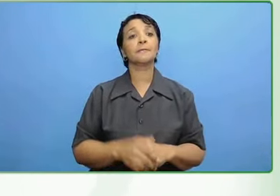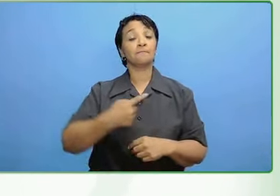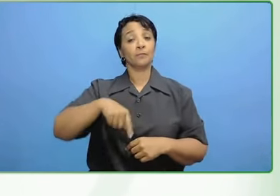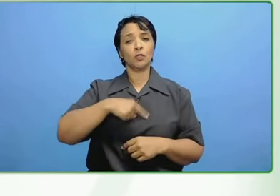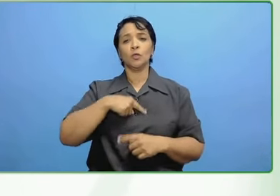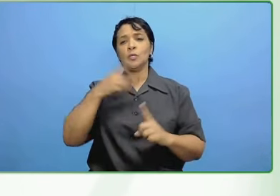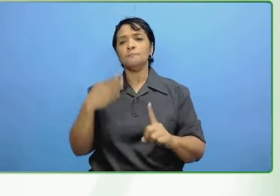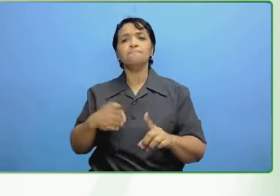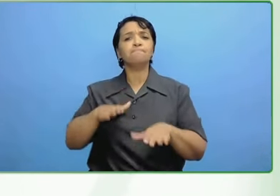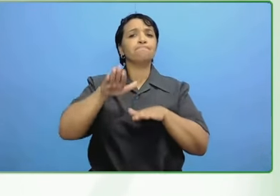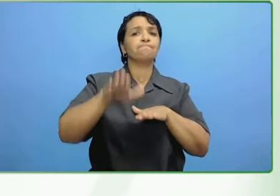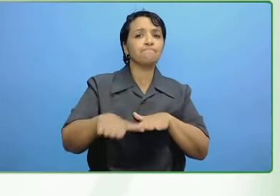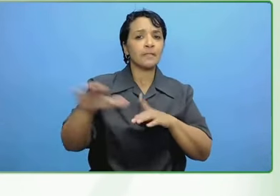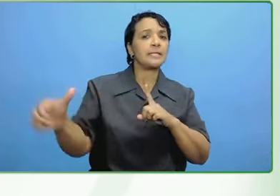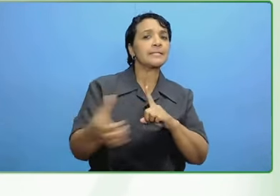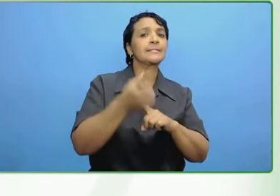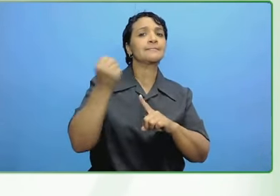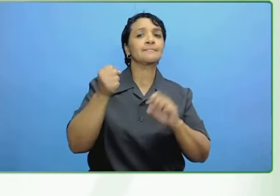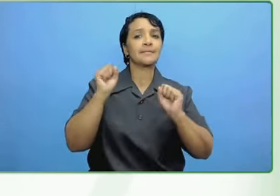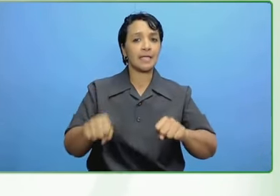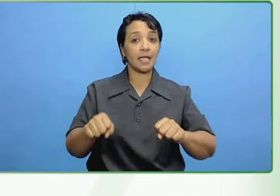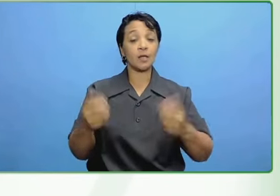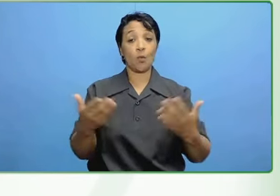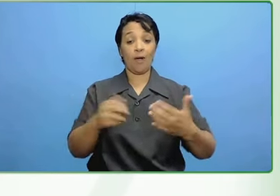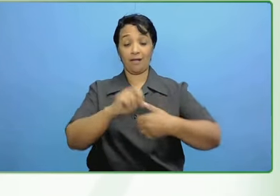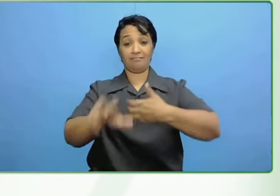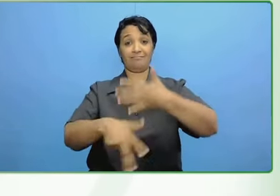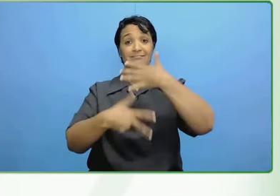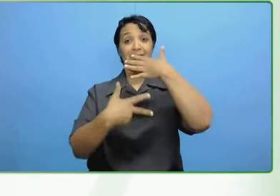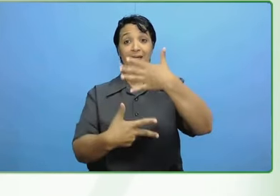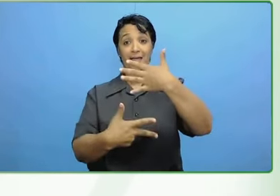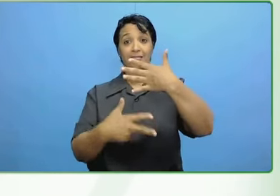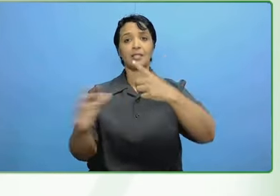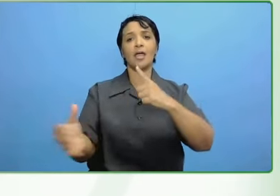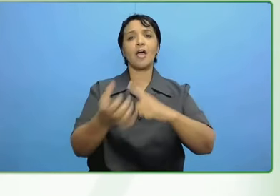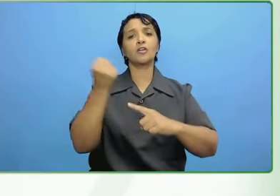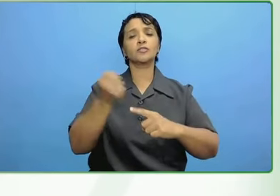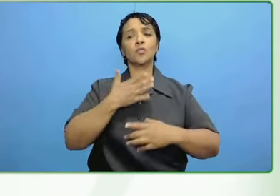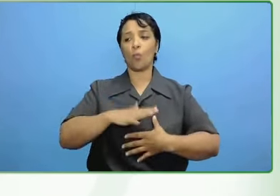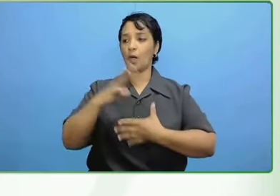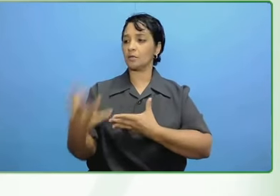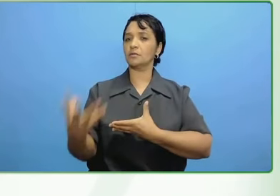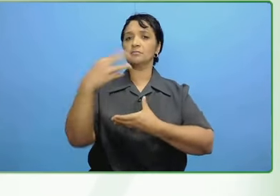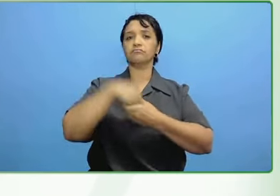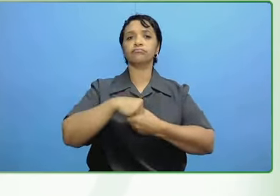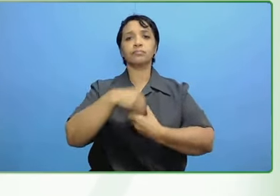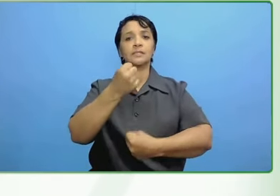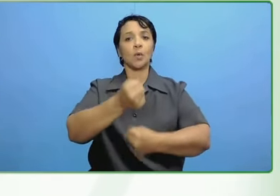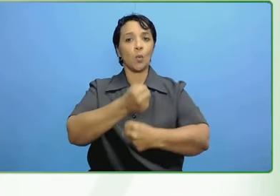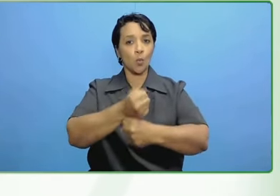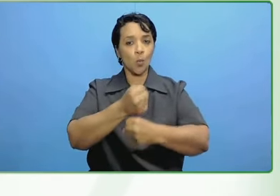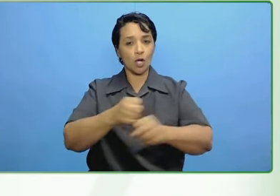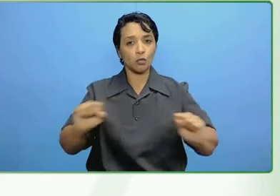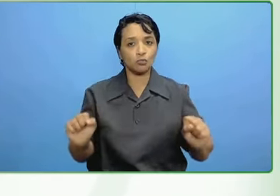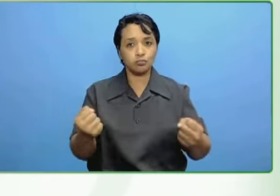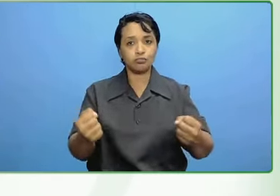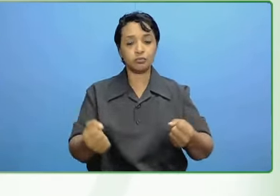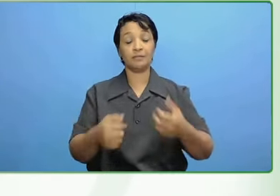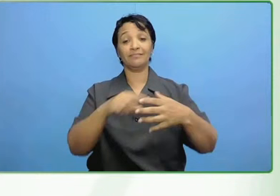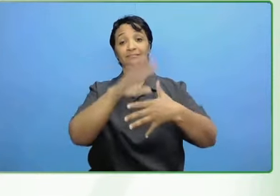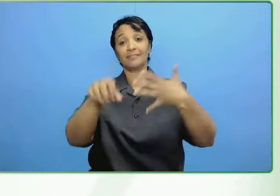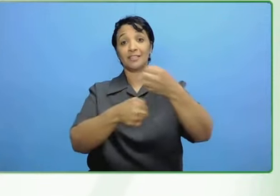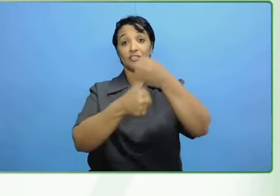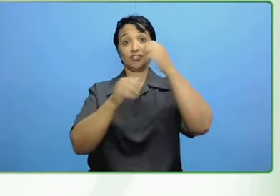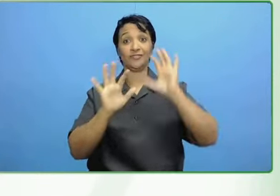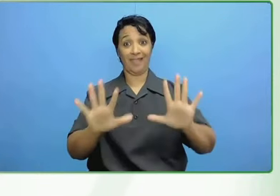goals, especially SDG 8, to promote productive, inclusive employment, SDG 10, on reducing